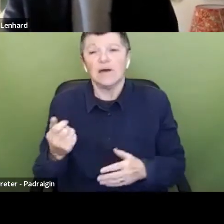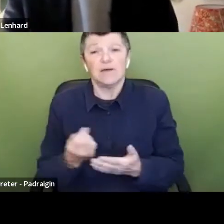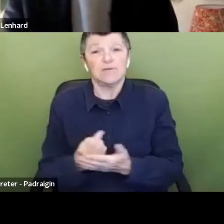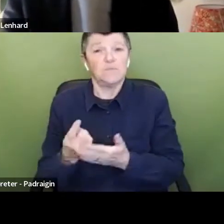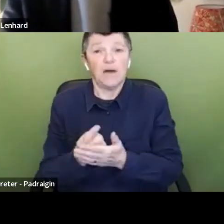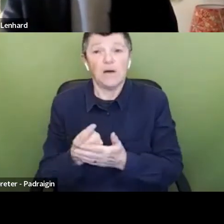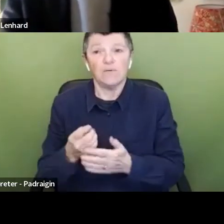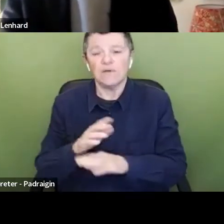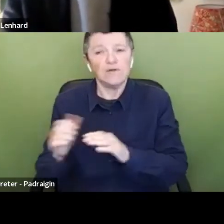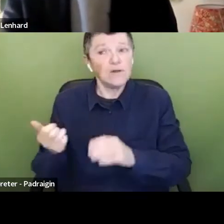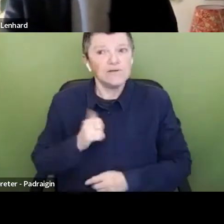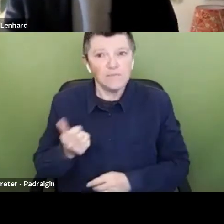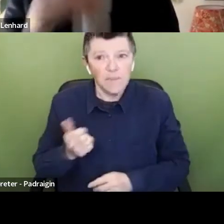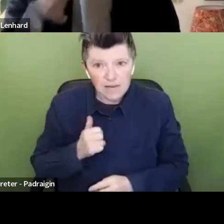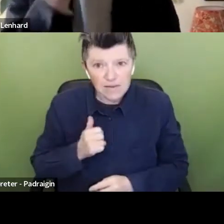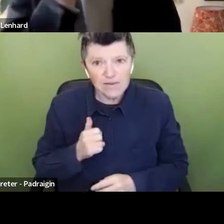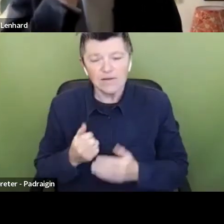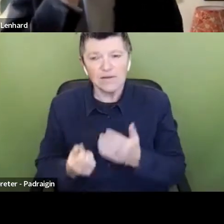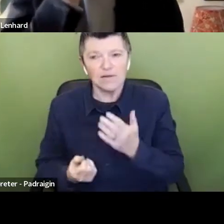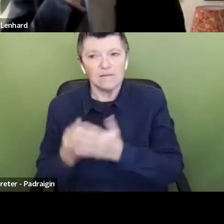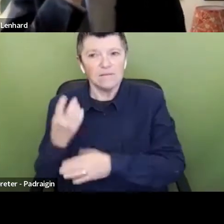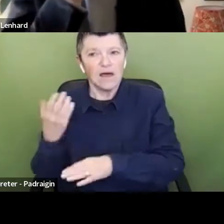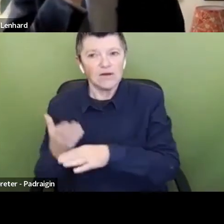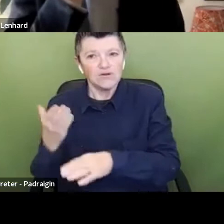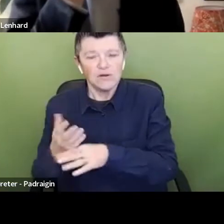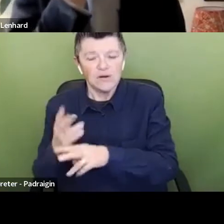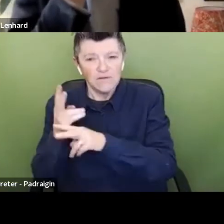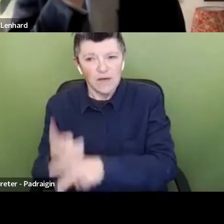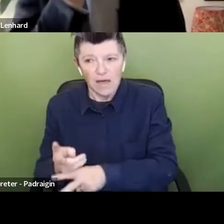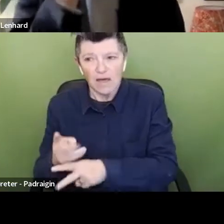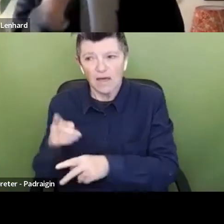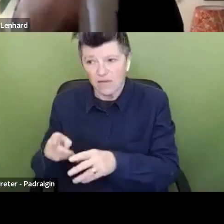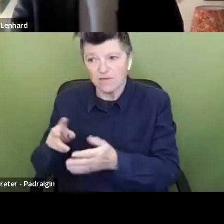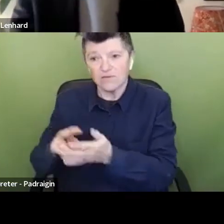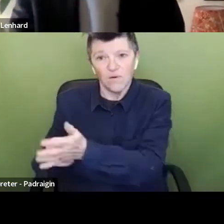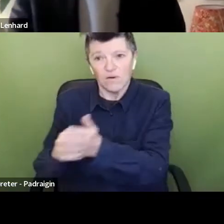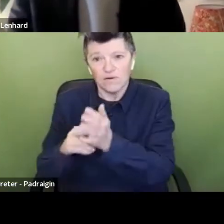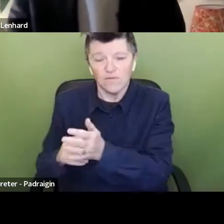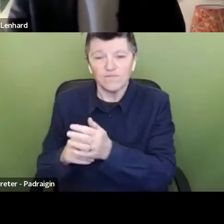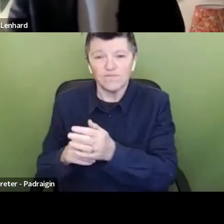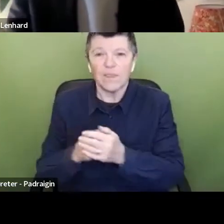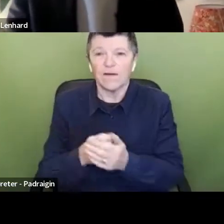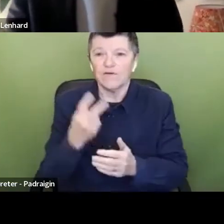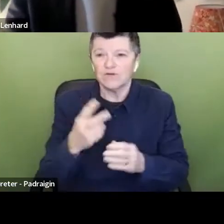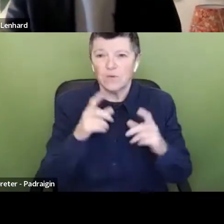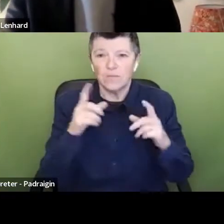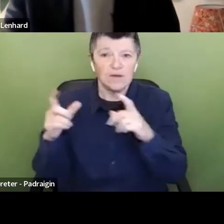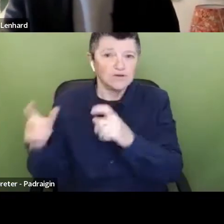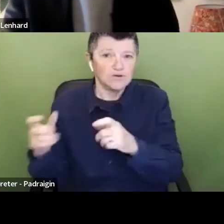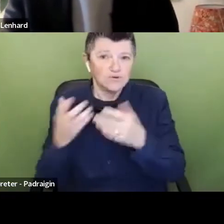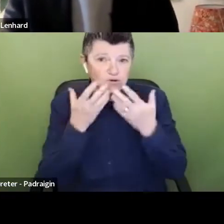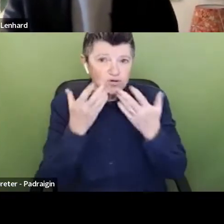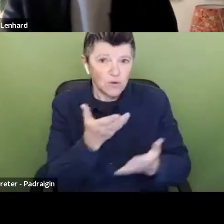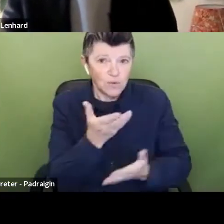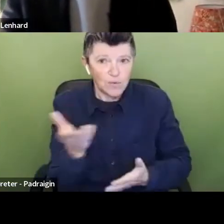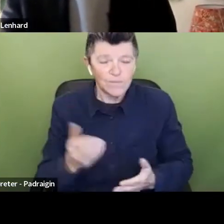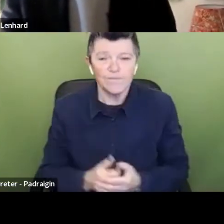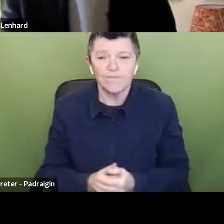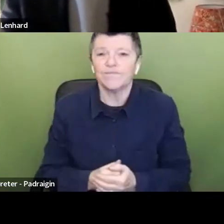place in my former organizations. And this brings me to 2 pictures that I'll now show.